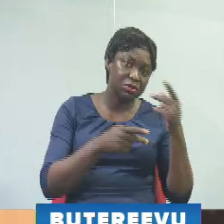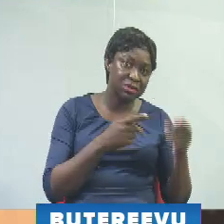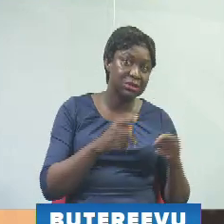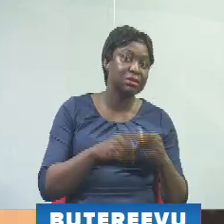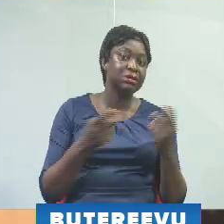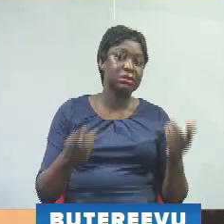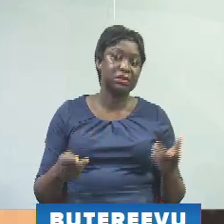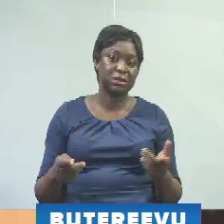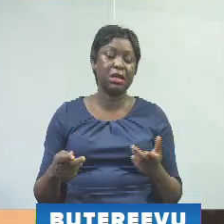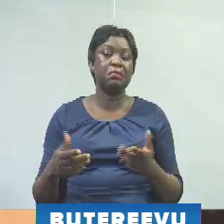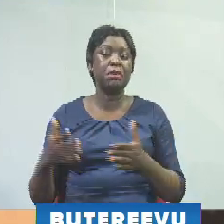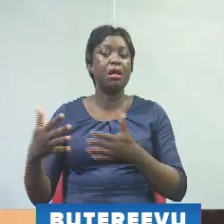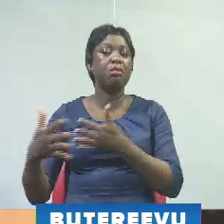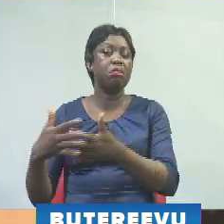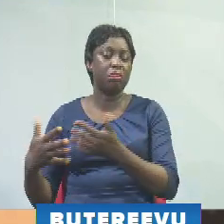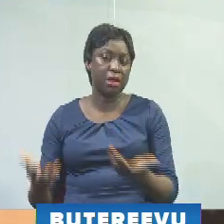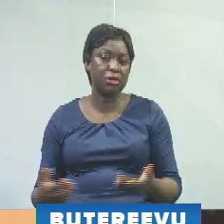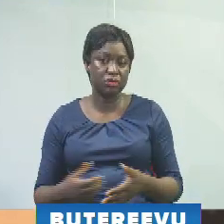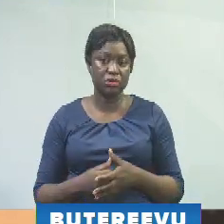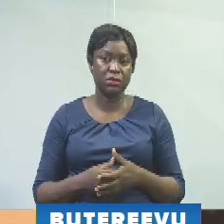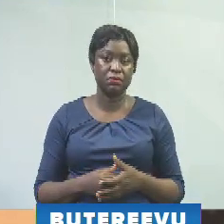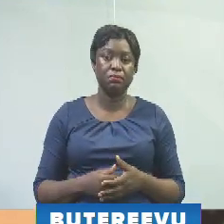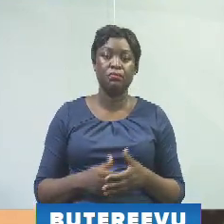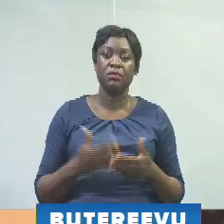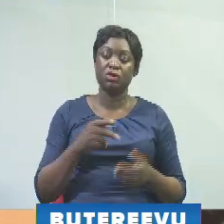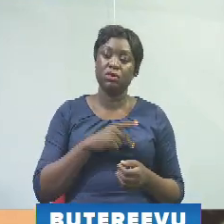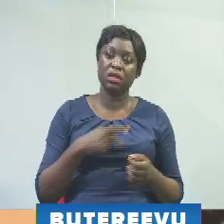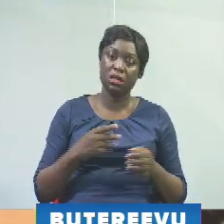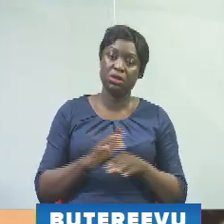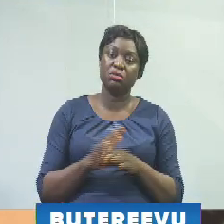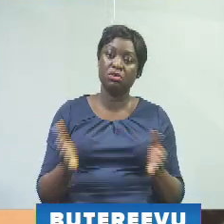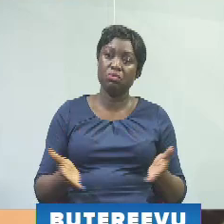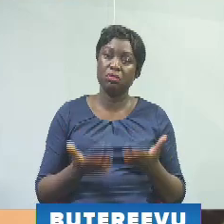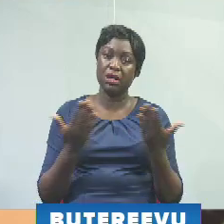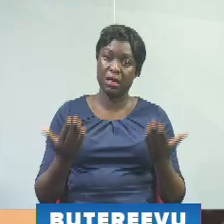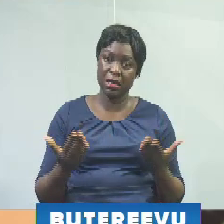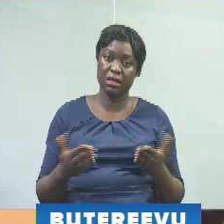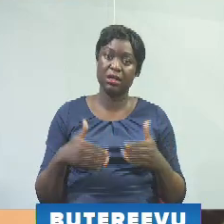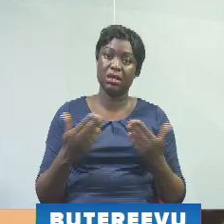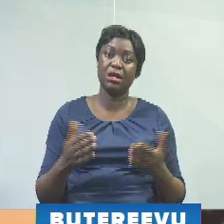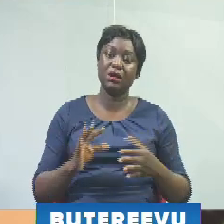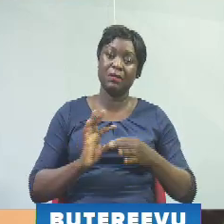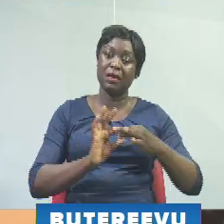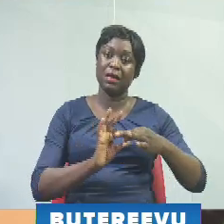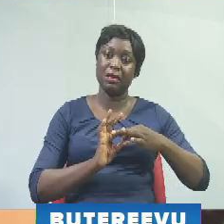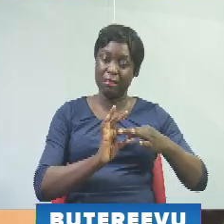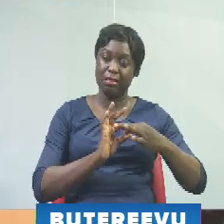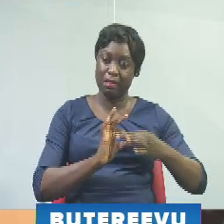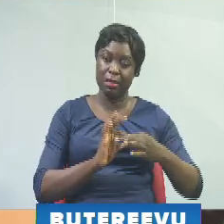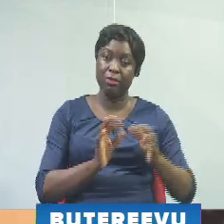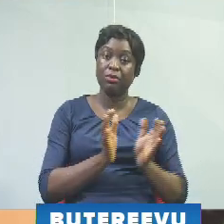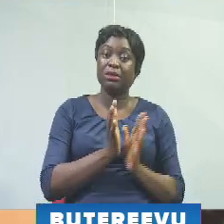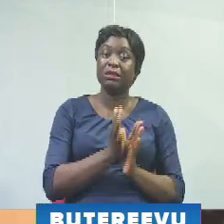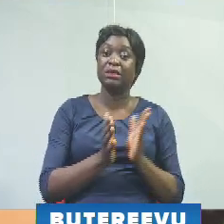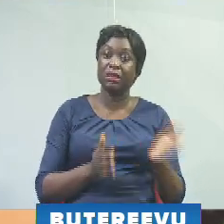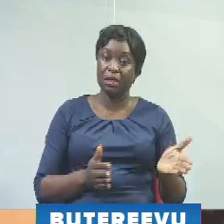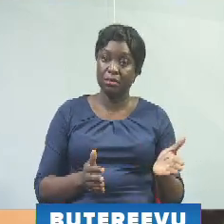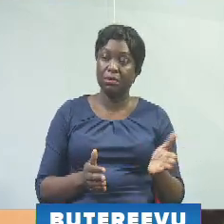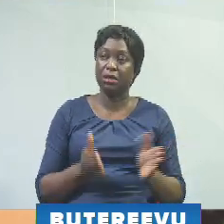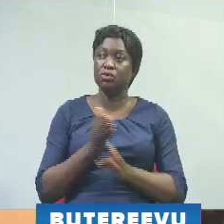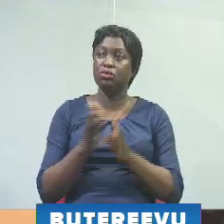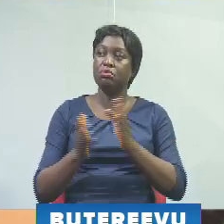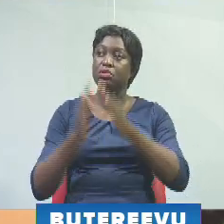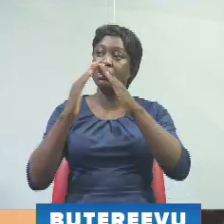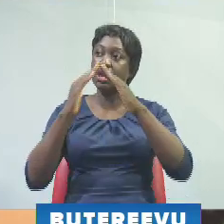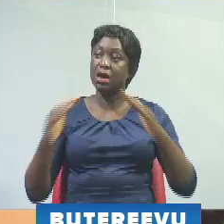Mukawefube okutumbula enkulaakulana, Obwakabaka bwa Buganda bunywezezza enkolagana yaabo ne Hanani Goji Investment Company okuzimba amayumba